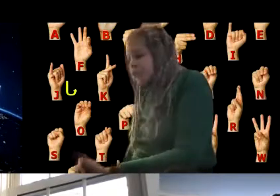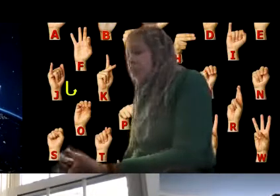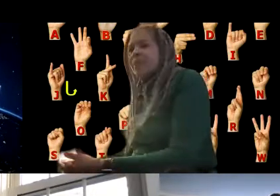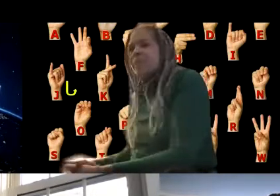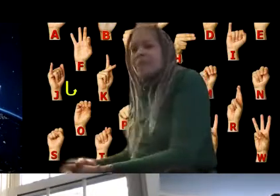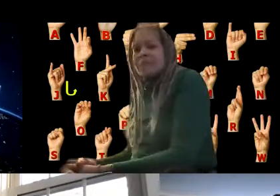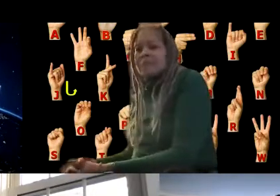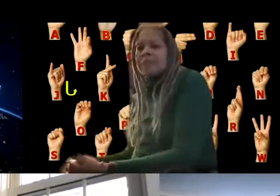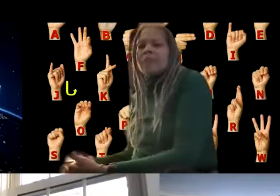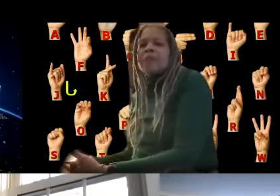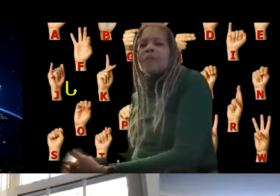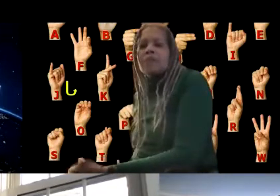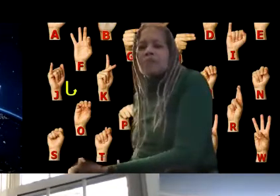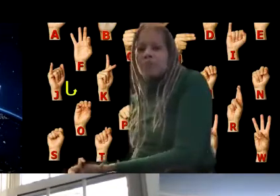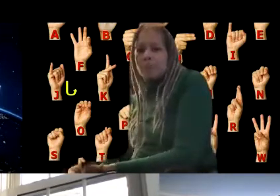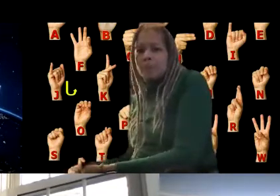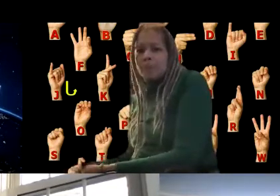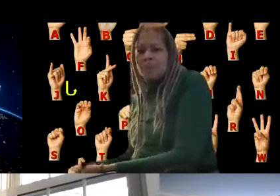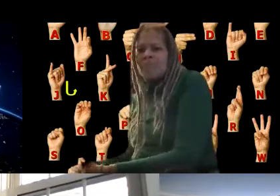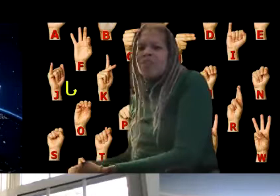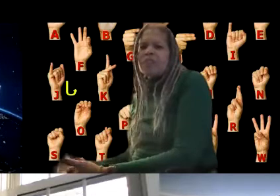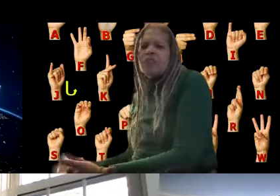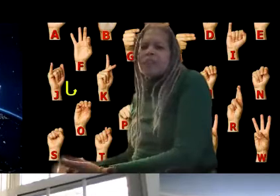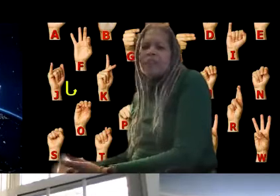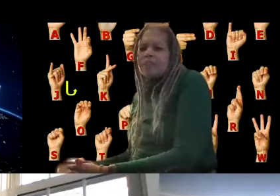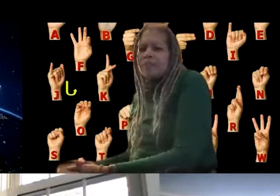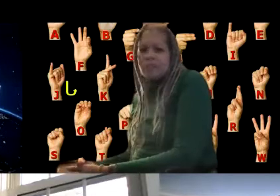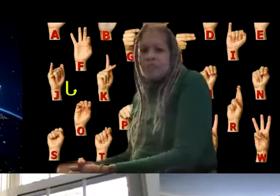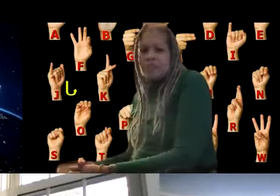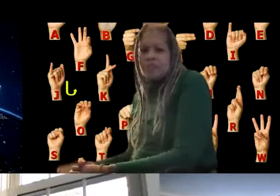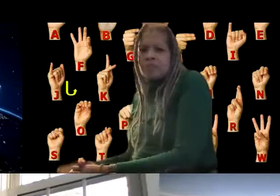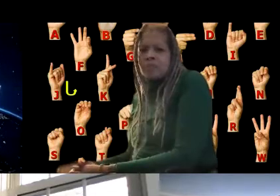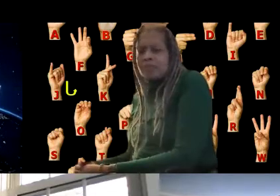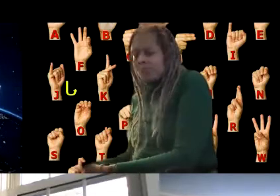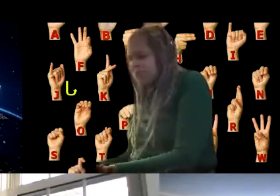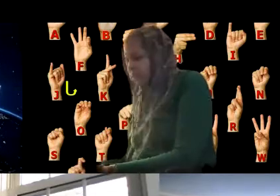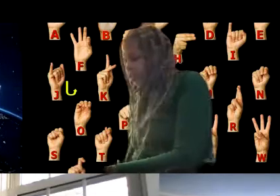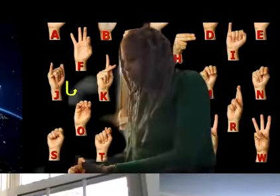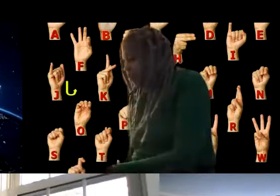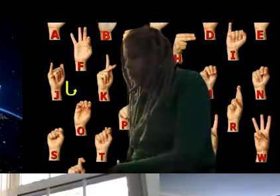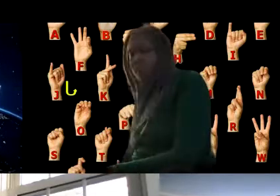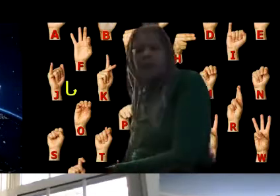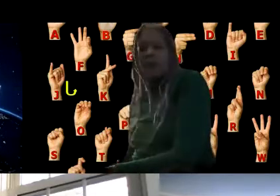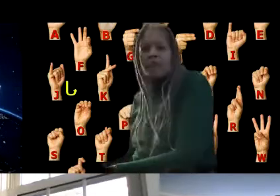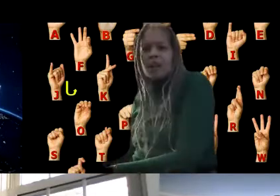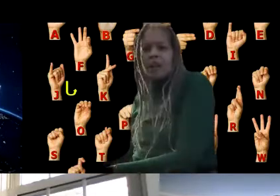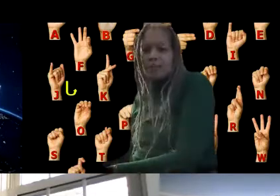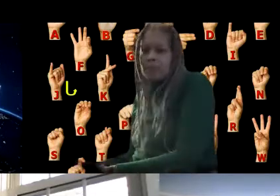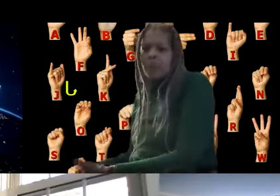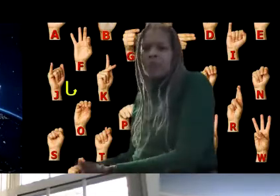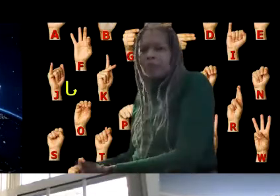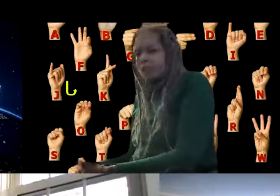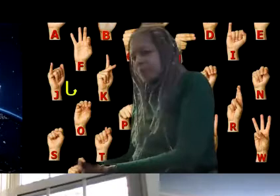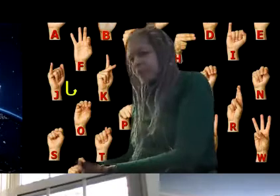when we're talking about something so simple, and you can look at it in the very simplest ways, right? So we had the Holocaust,